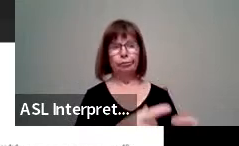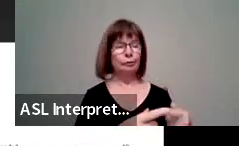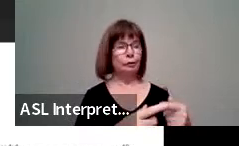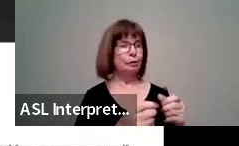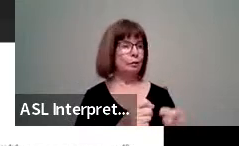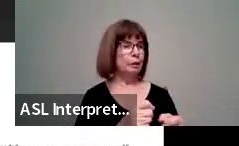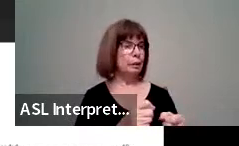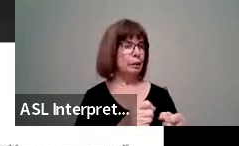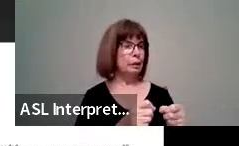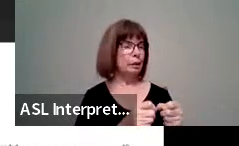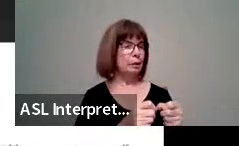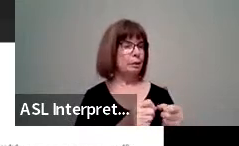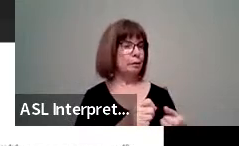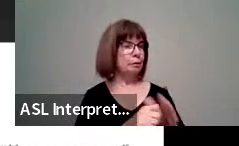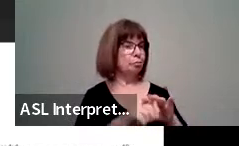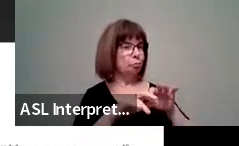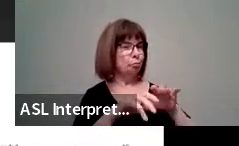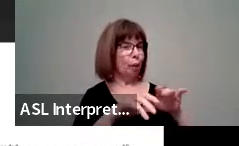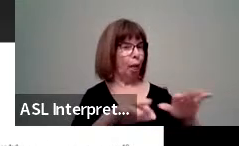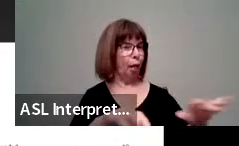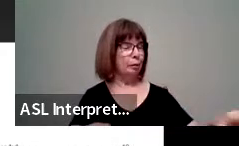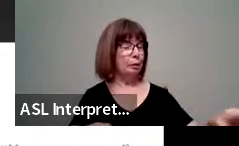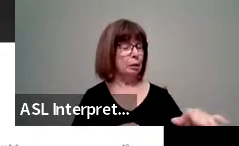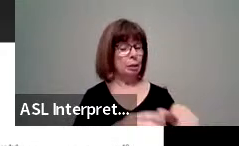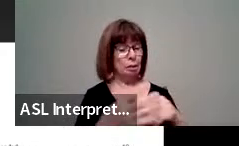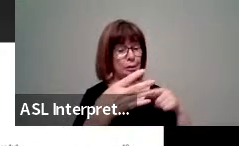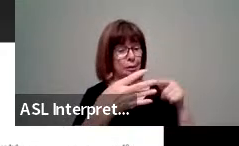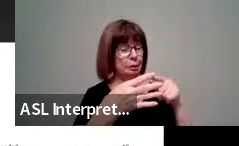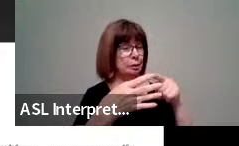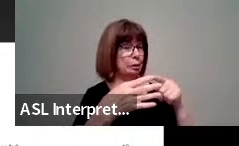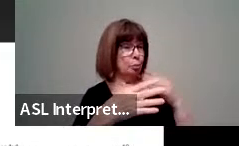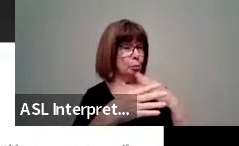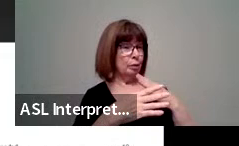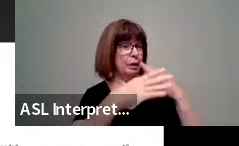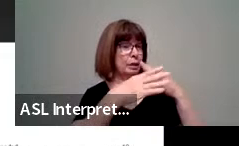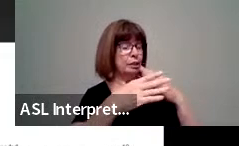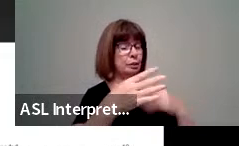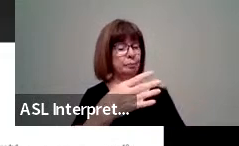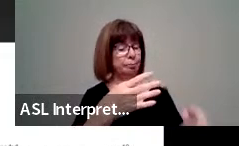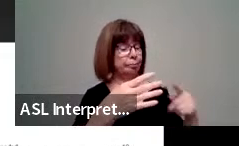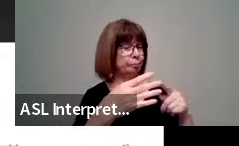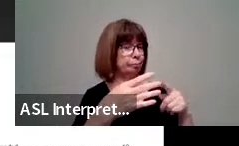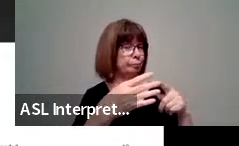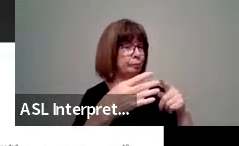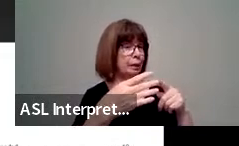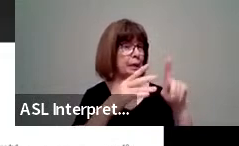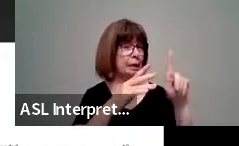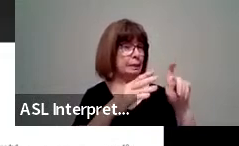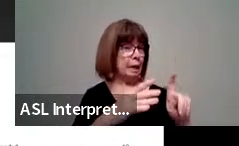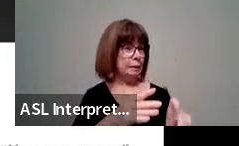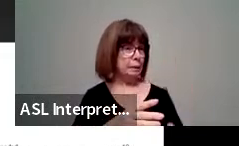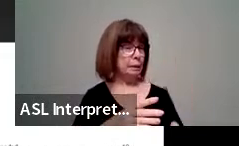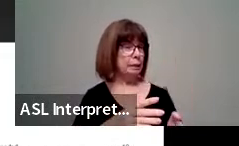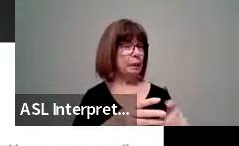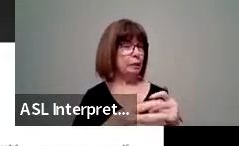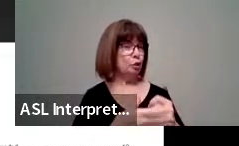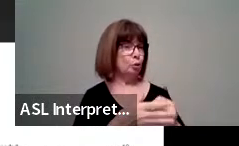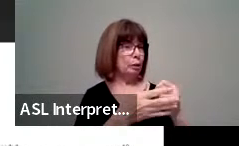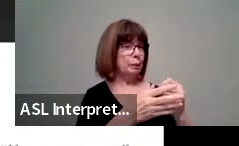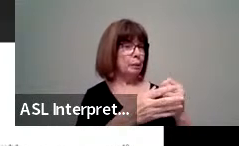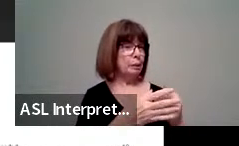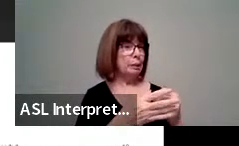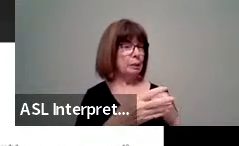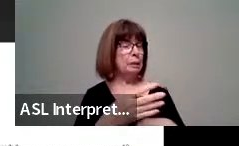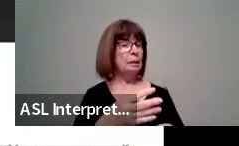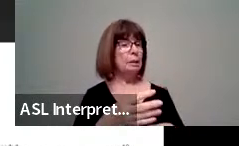is really focusing first on prevention, and secondly on testing and treatments is our